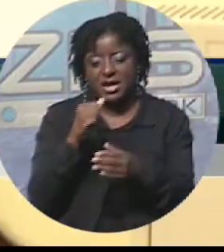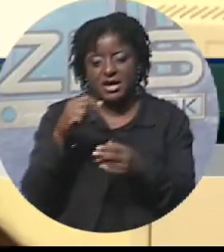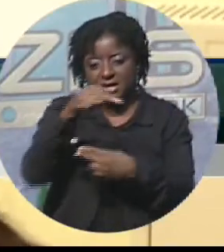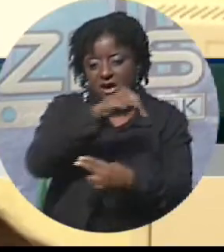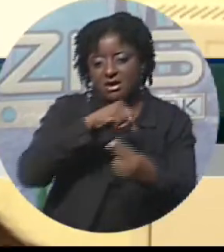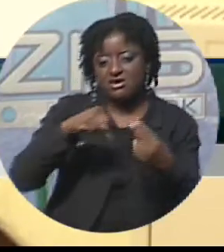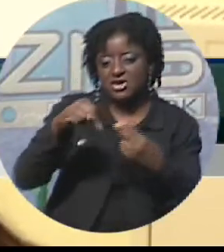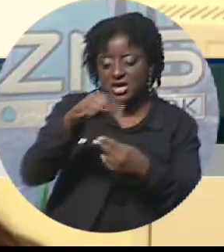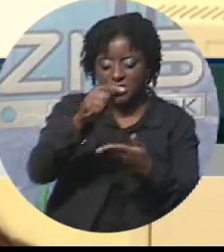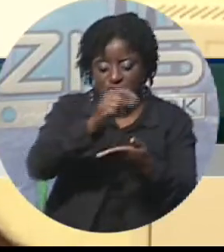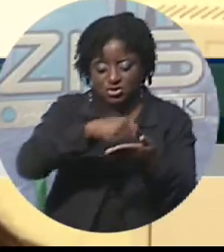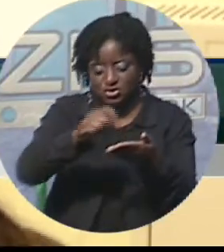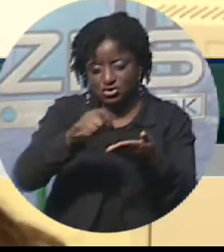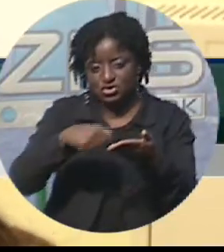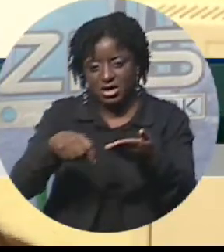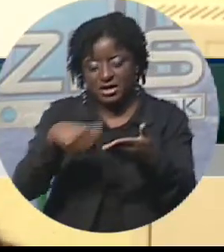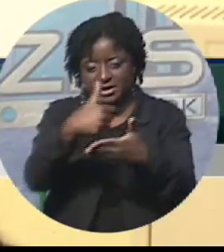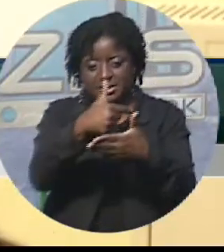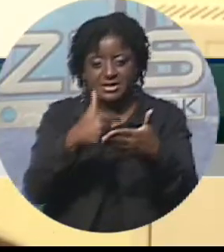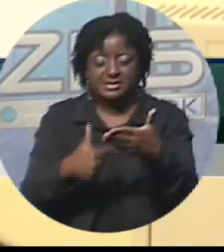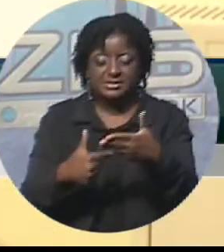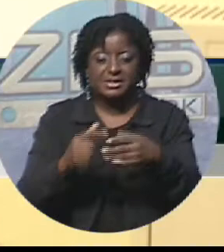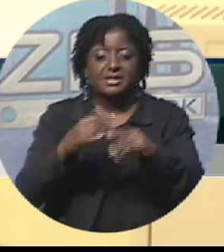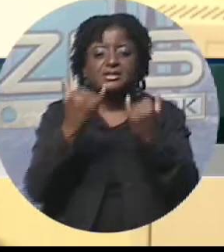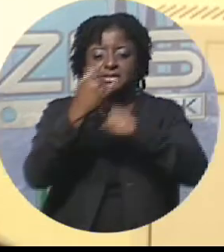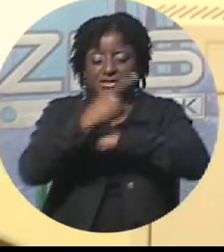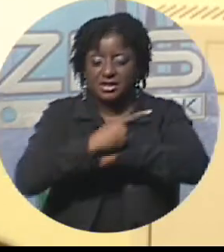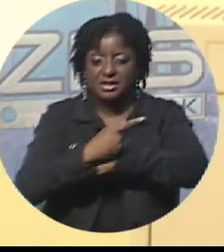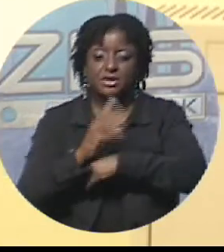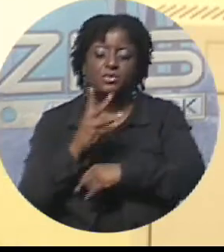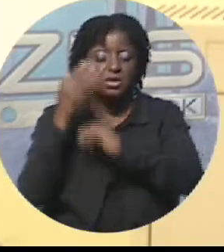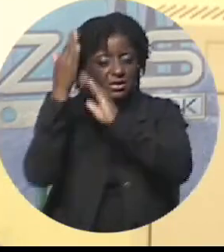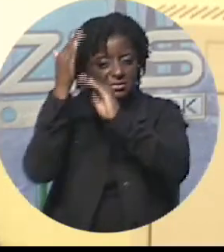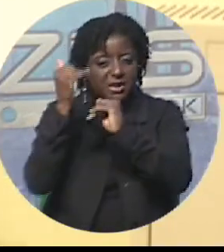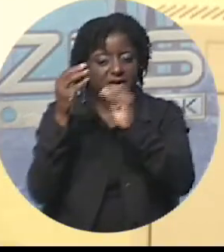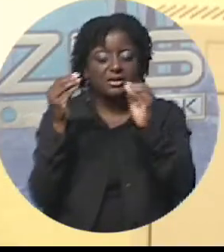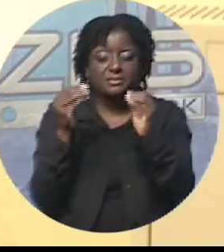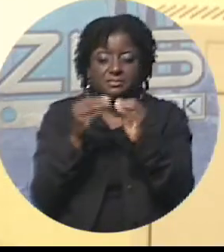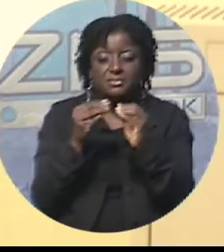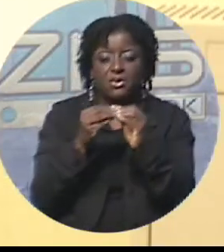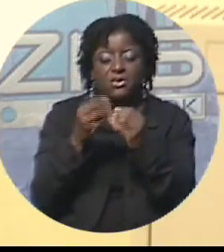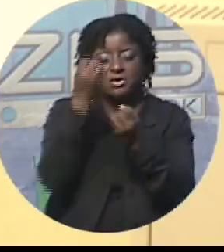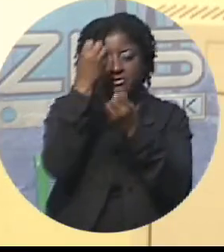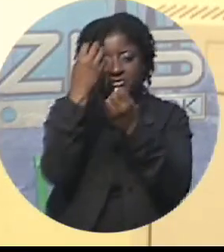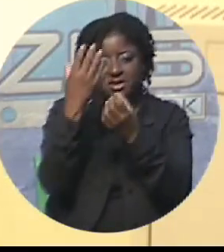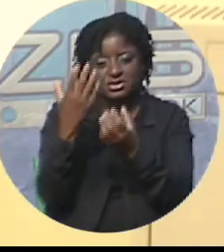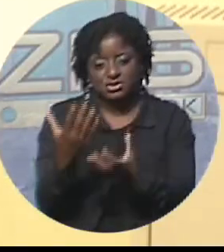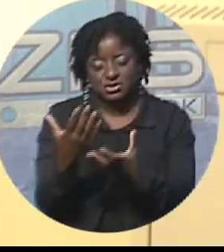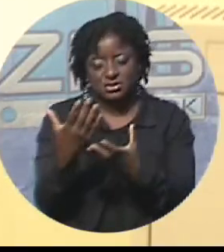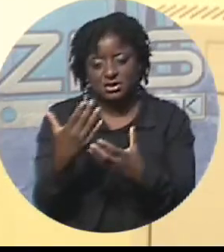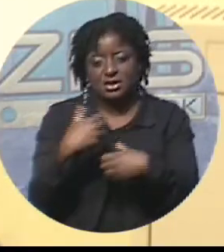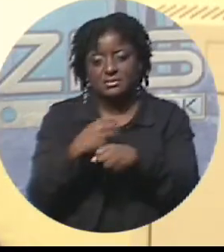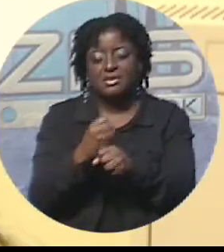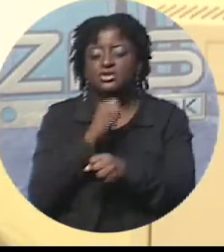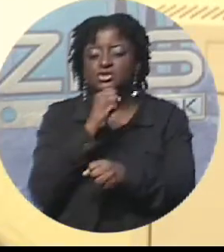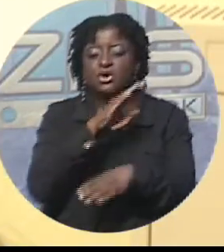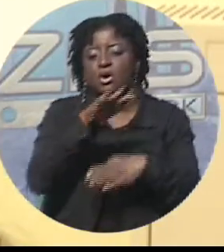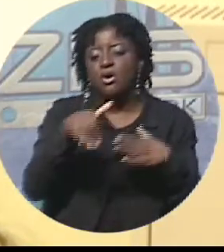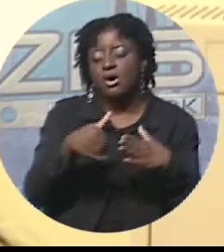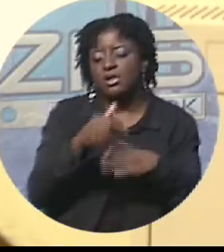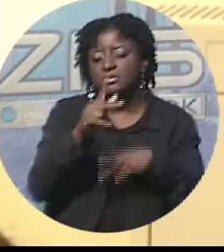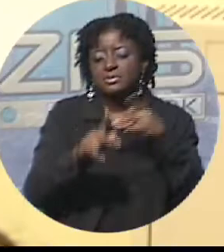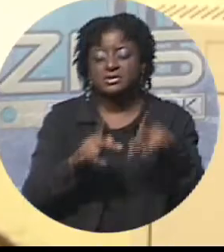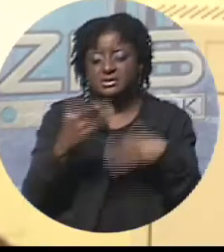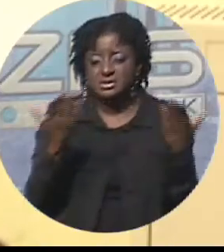we expect to have today is just a little bit more information, and they're going to make sure that all of our persons here